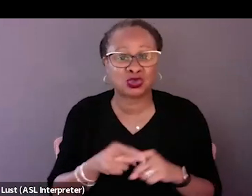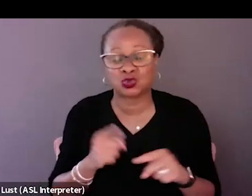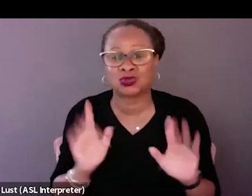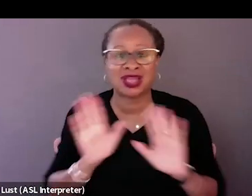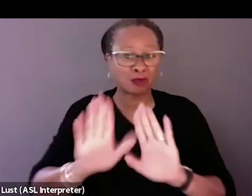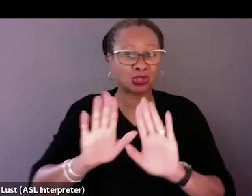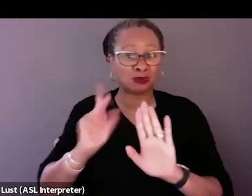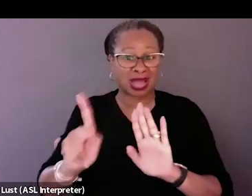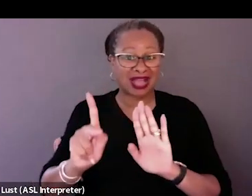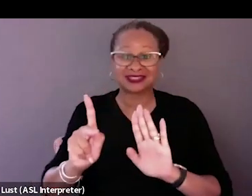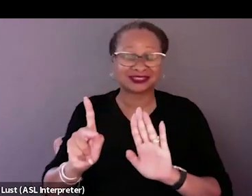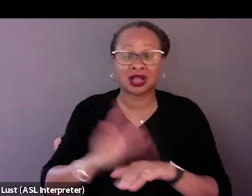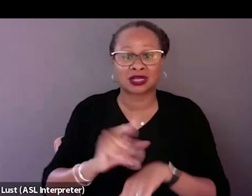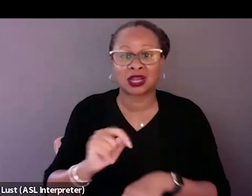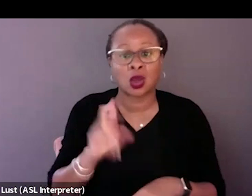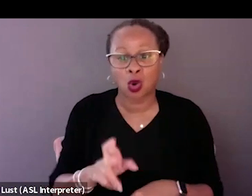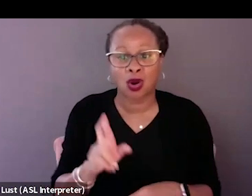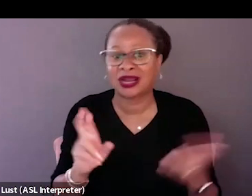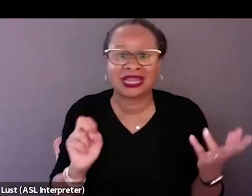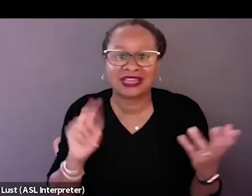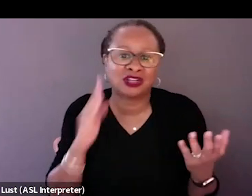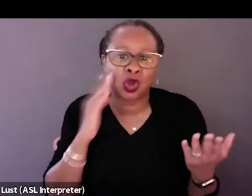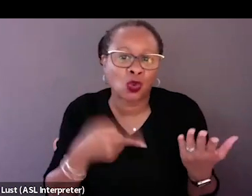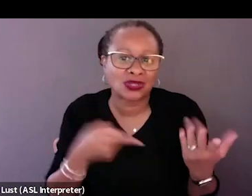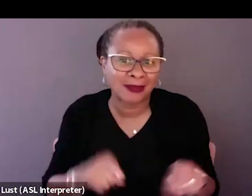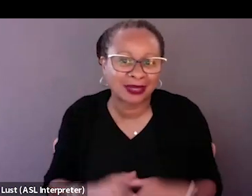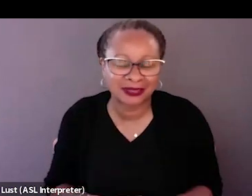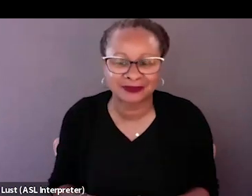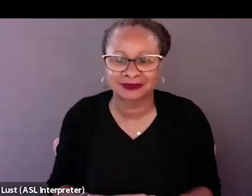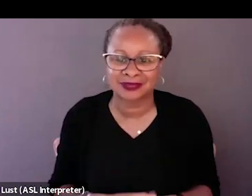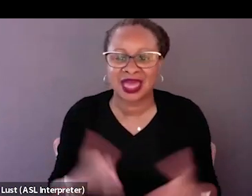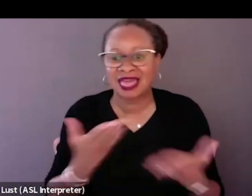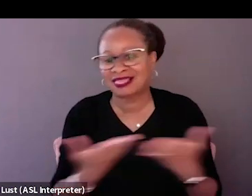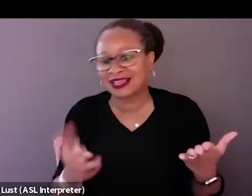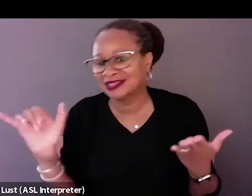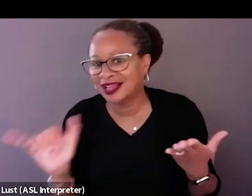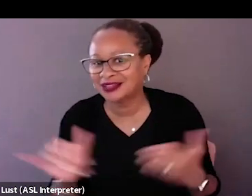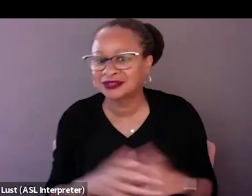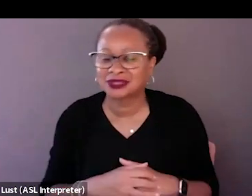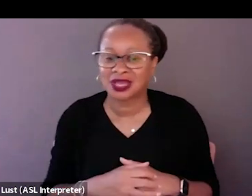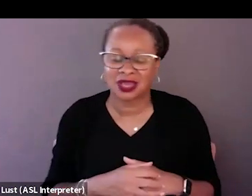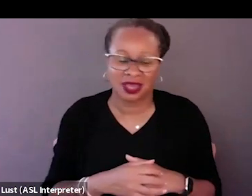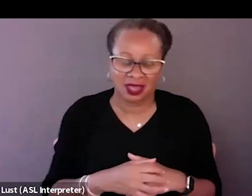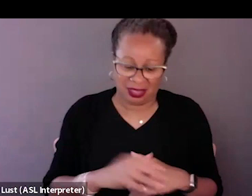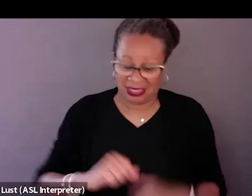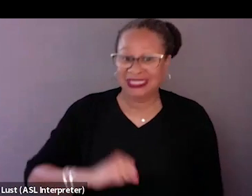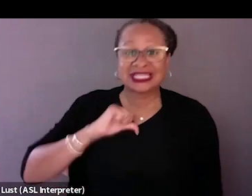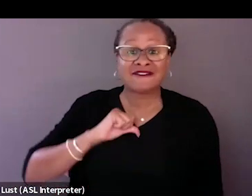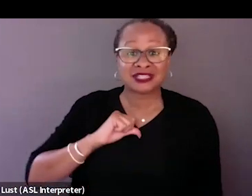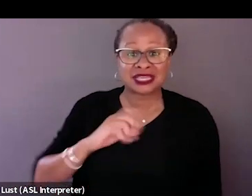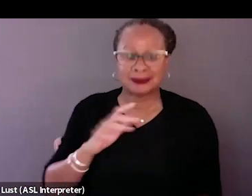push back on or even necessarily know what's happening to you. So things like self-esteem and standards